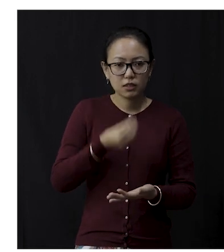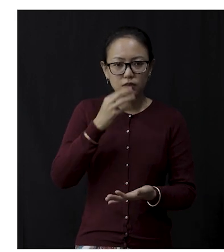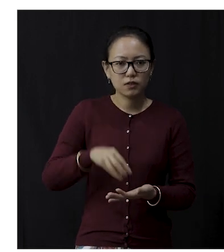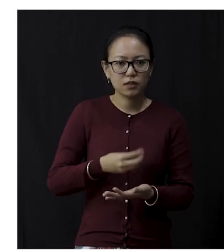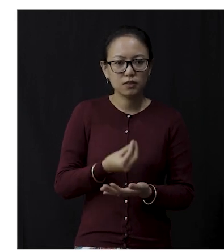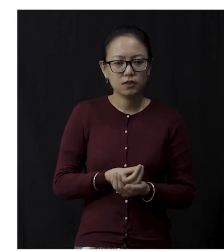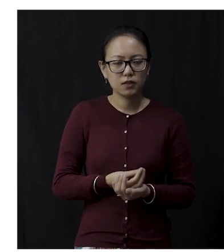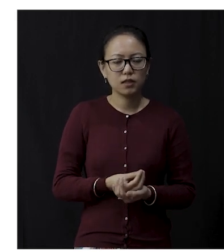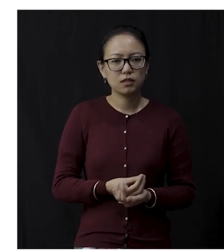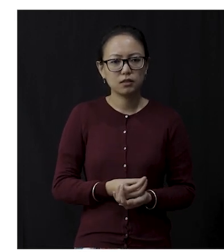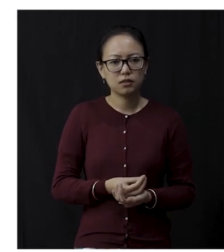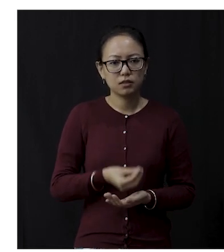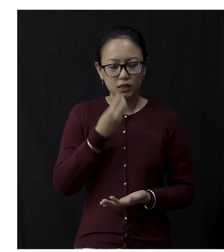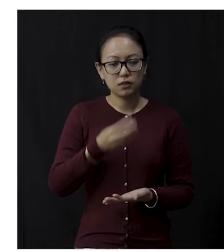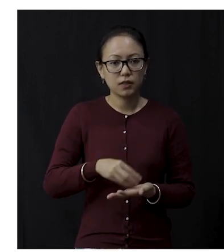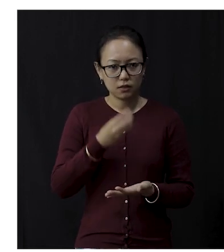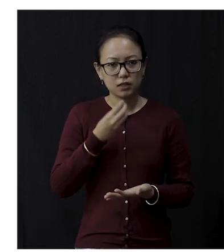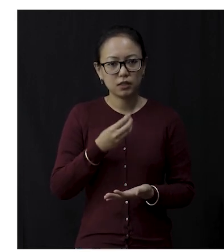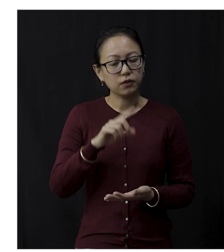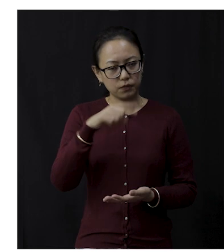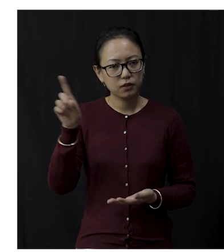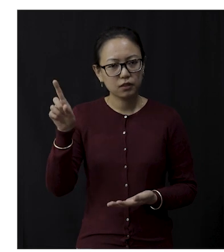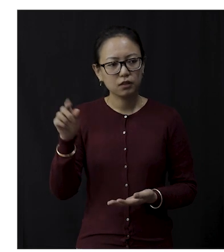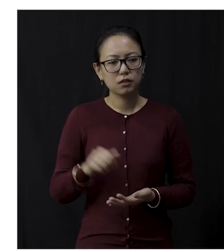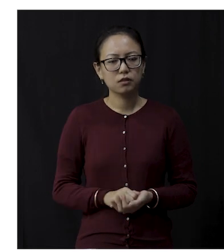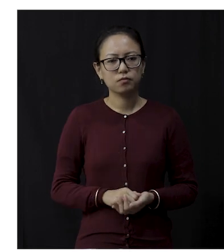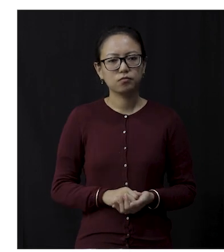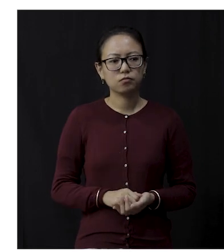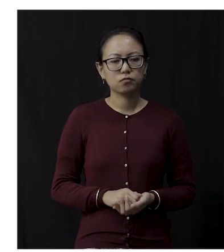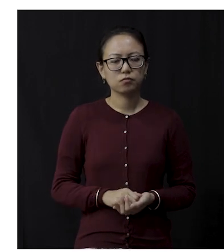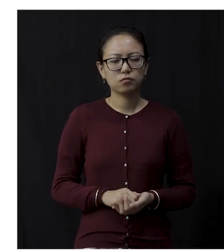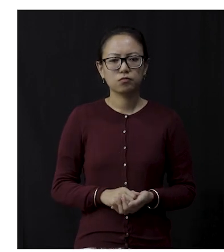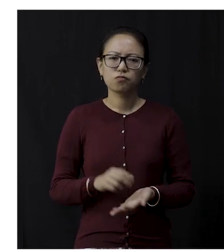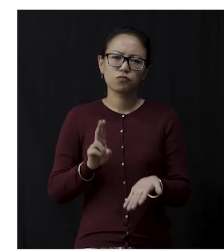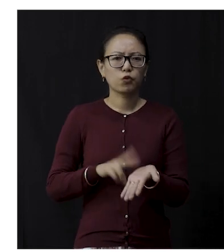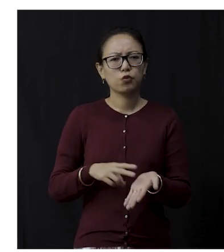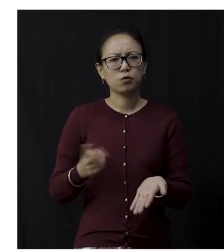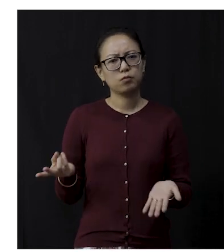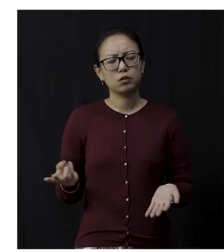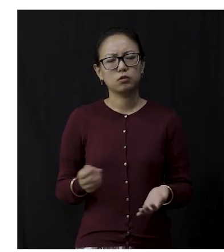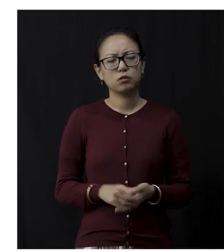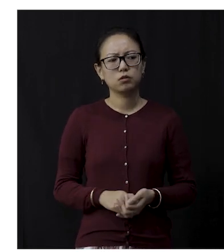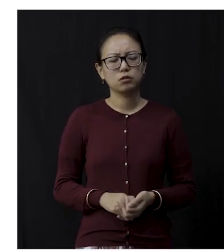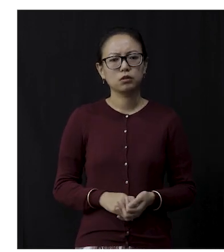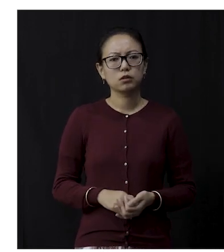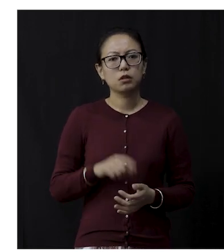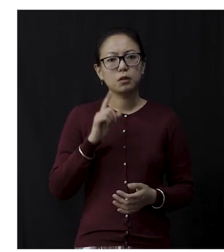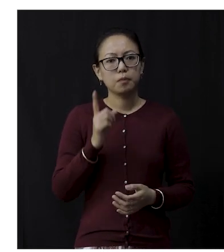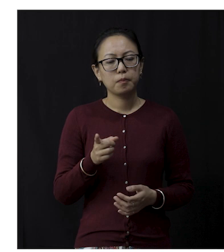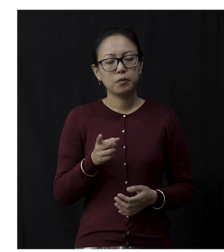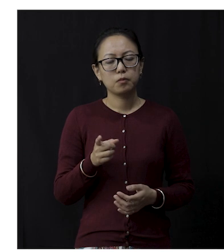and it is common, right, for every one of us to eat rice. But now, when we talk